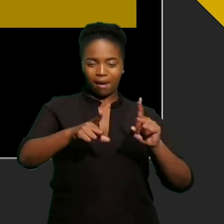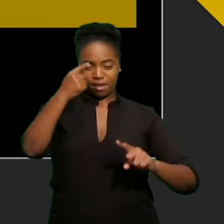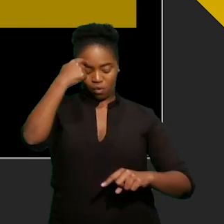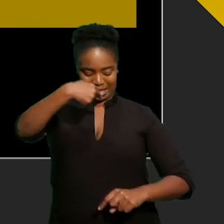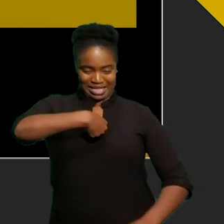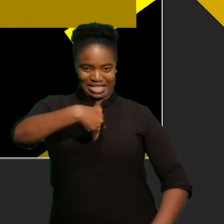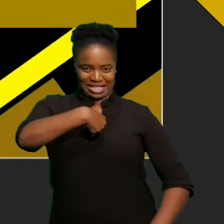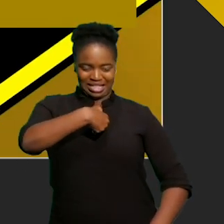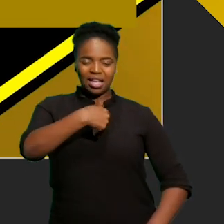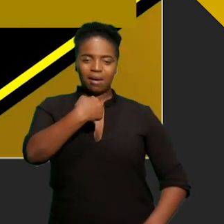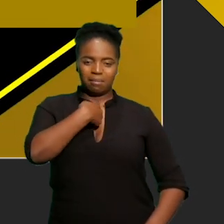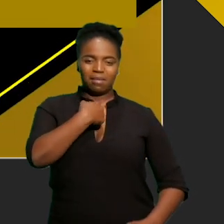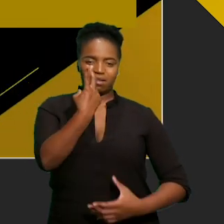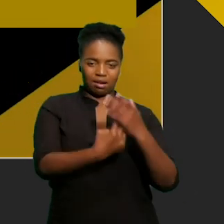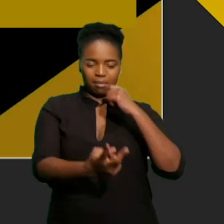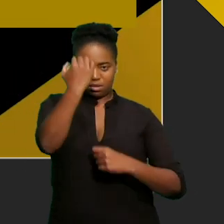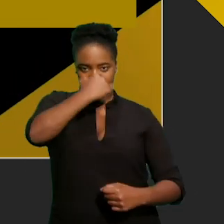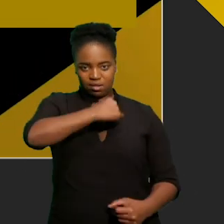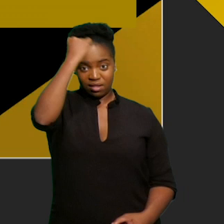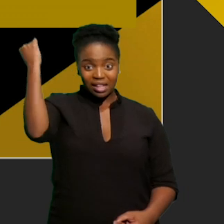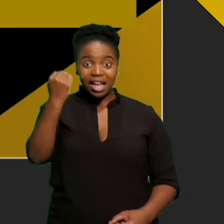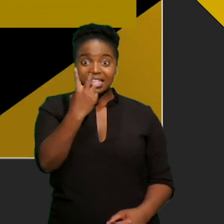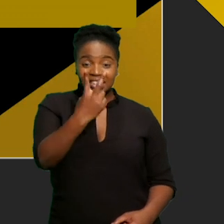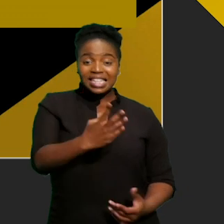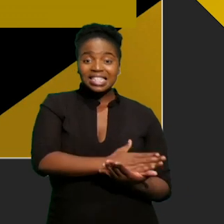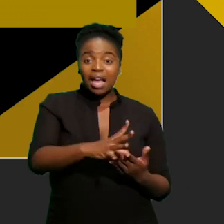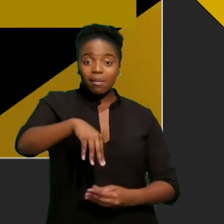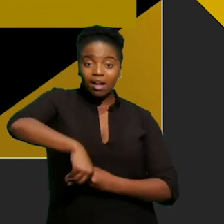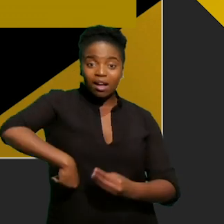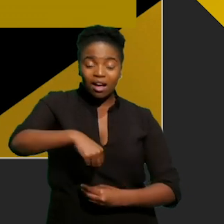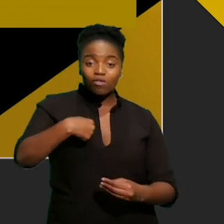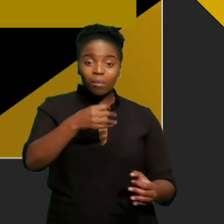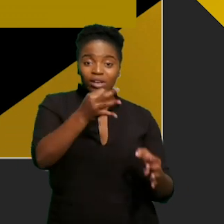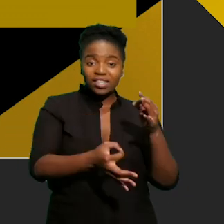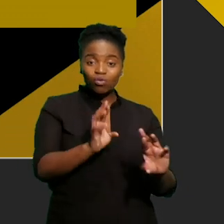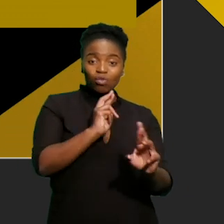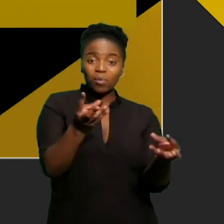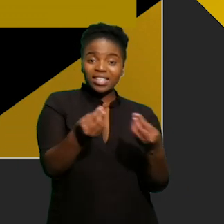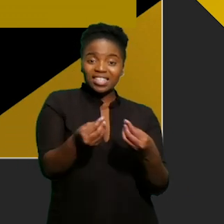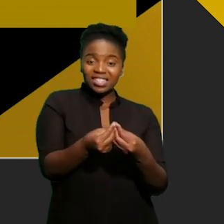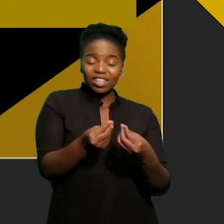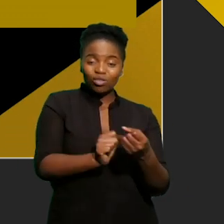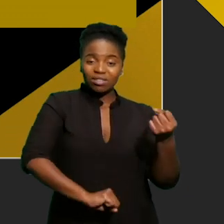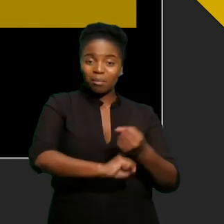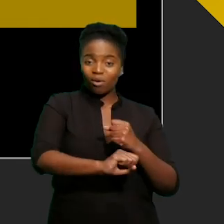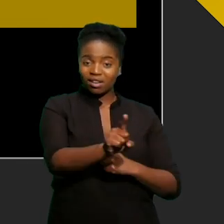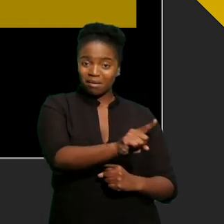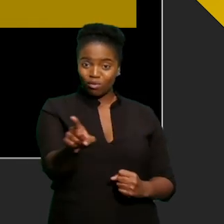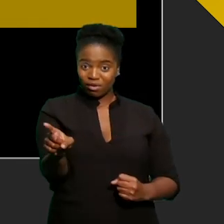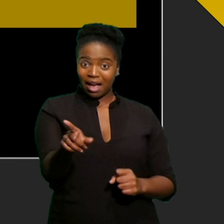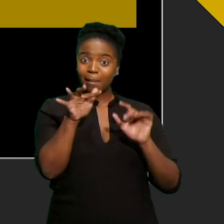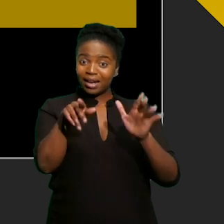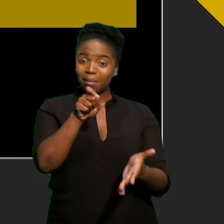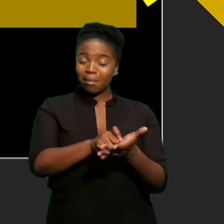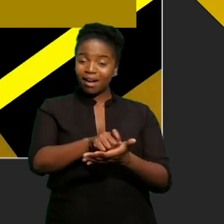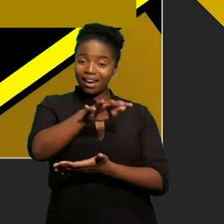they are double agents. Mm. Look what happens to journalists when they took some bribes from politicians to report things in their favor. Mm. Credibility of journalists